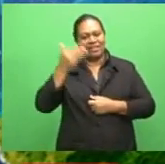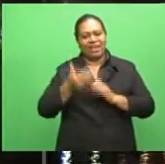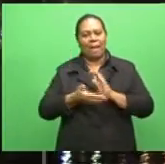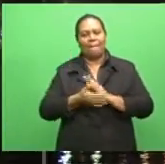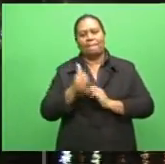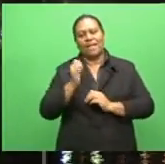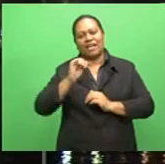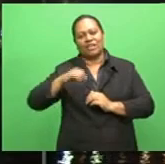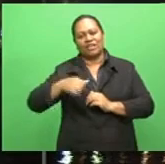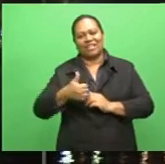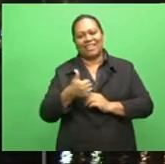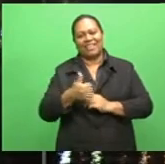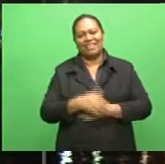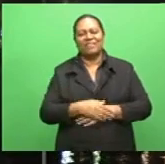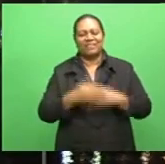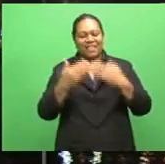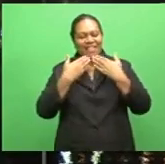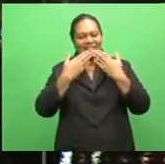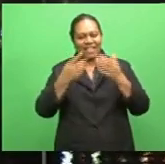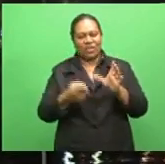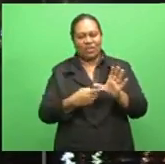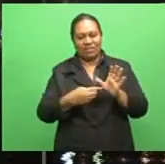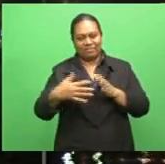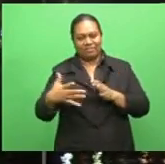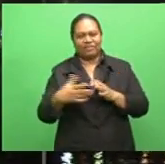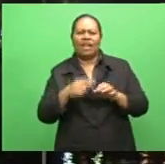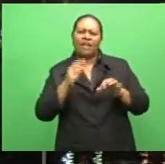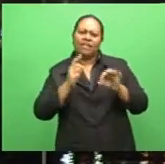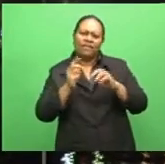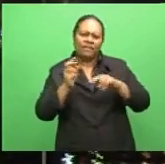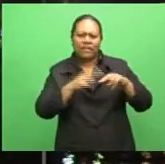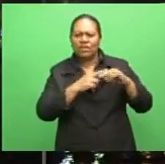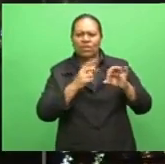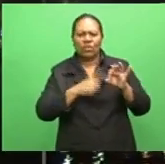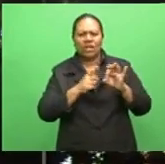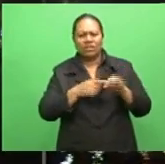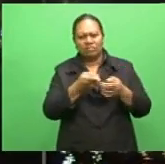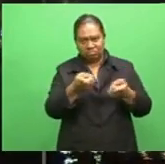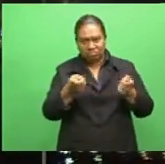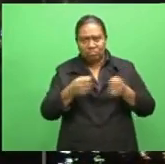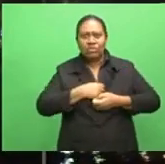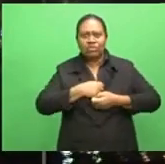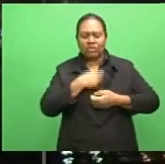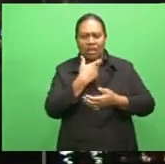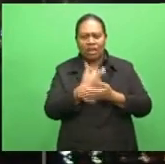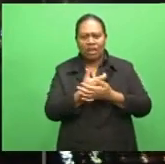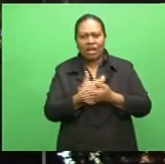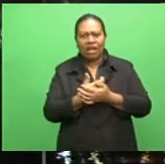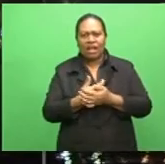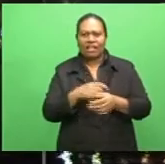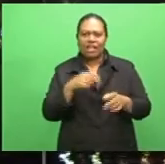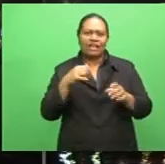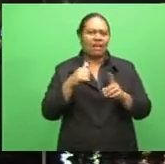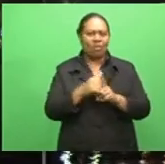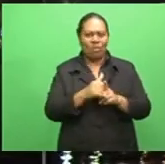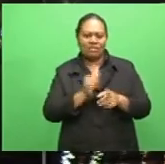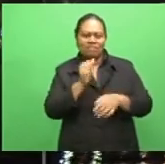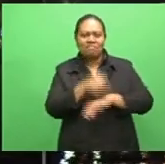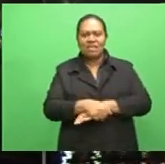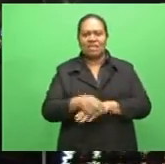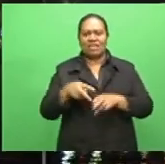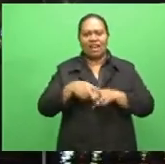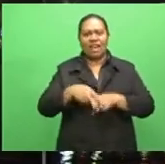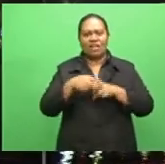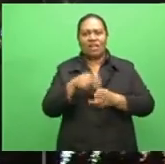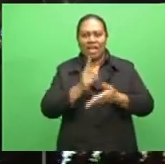Jackie. Thanks so much for that, Angie. In Fiji and Pulse tonight, we asked, were you shocked to see Namosi beat Nandronga in the Fairbrother Challenge over